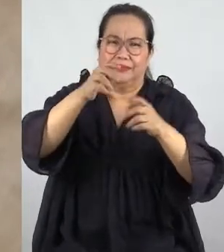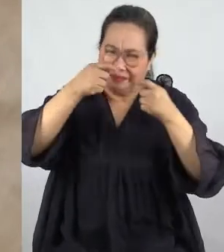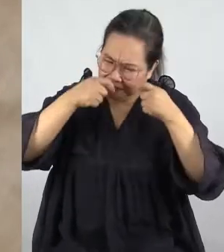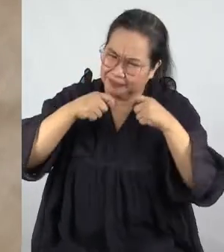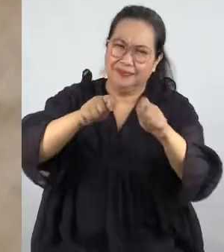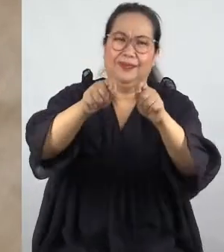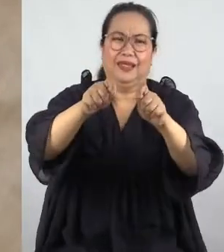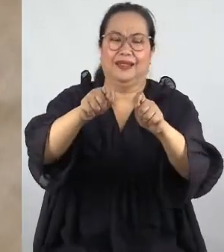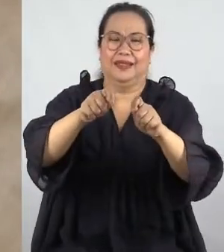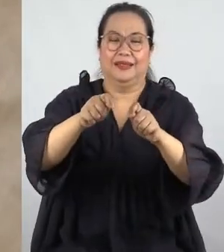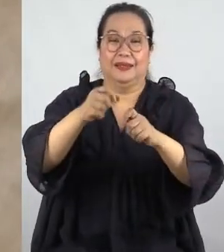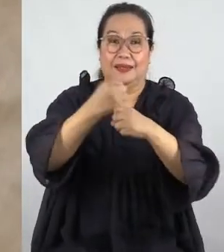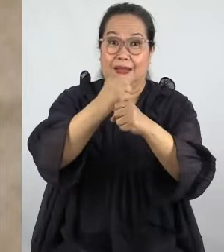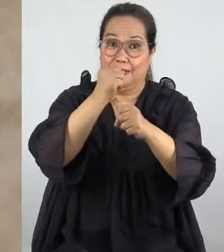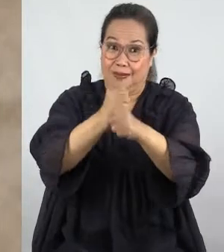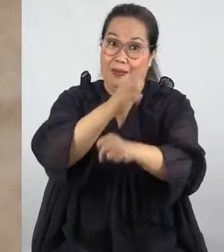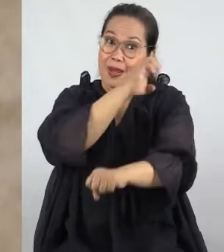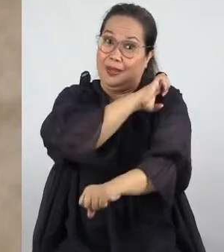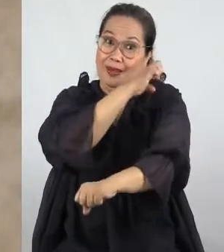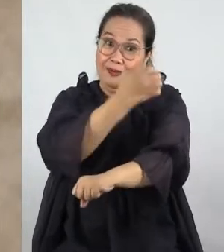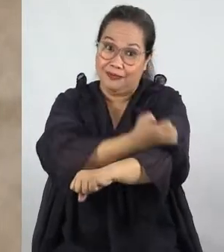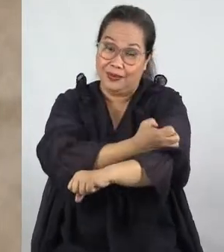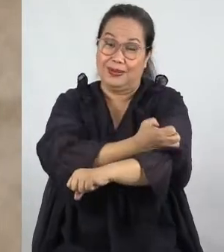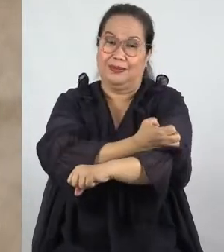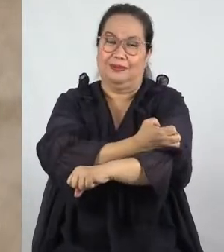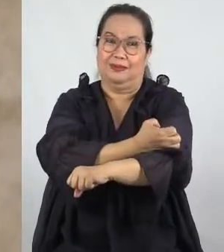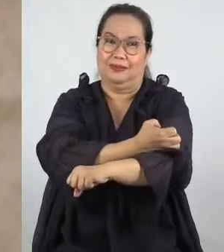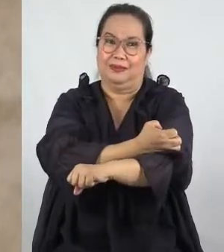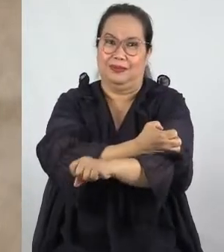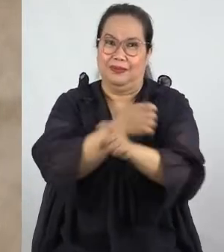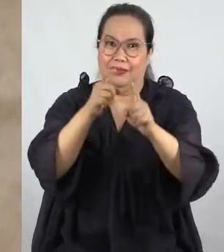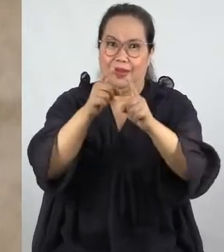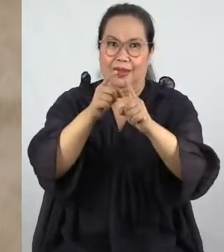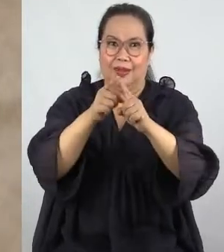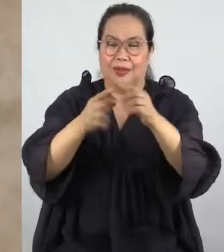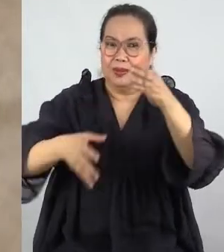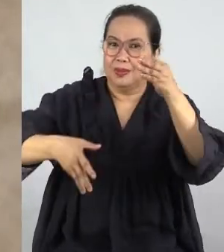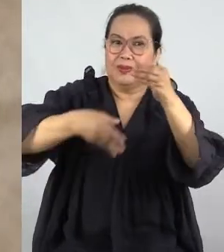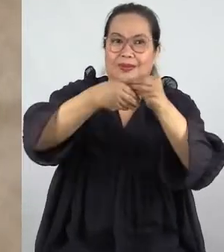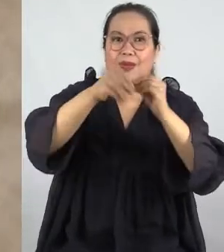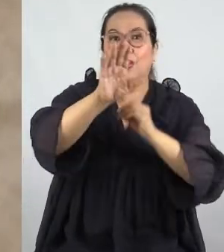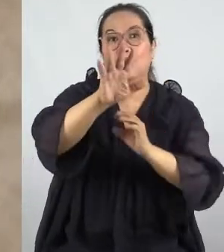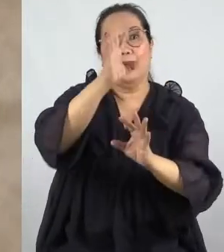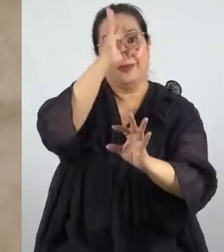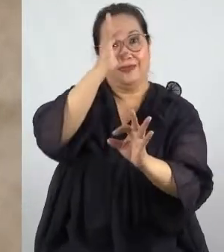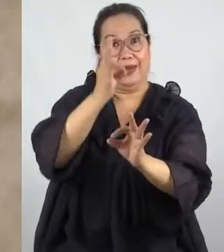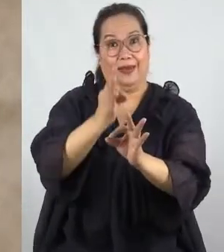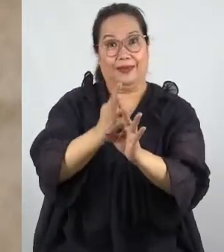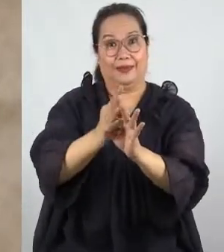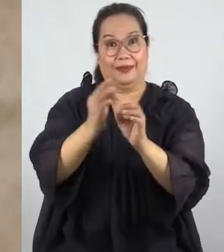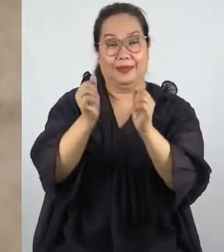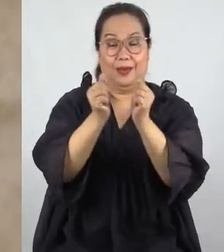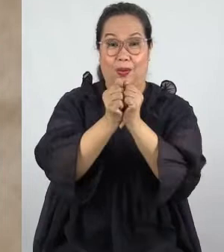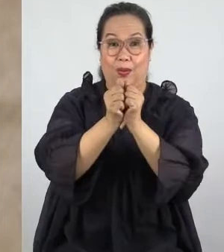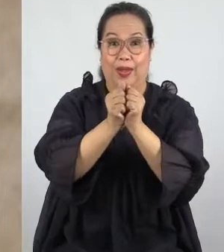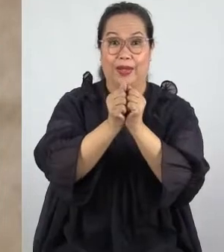magsumikap. Make every effort to supplement your faith with